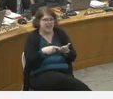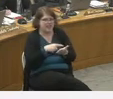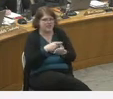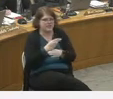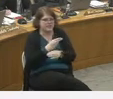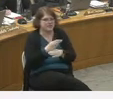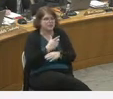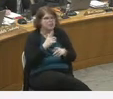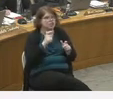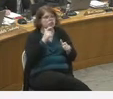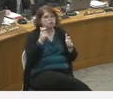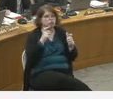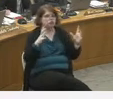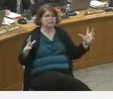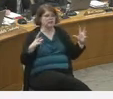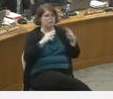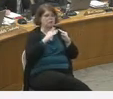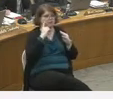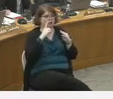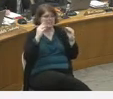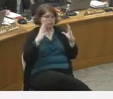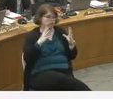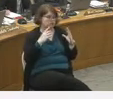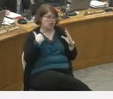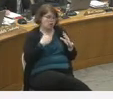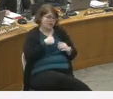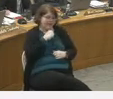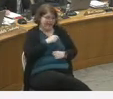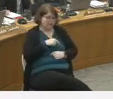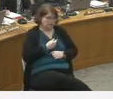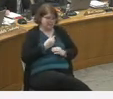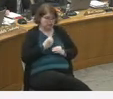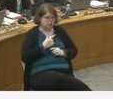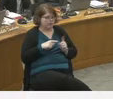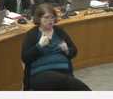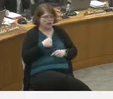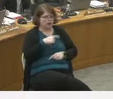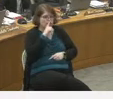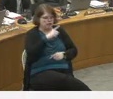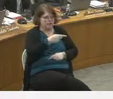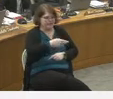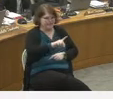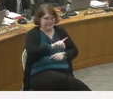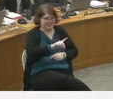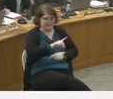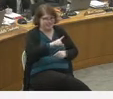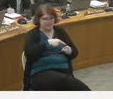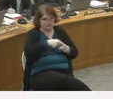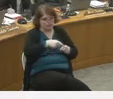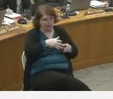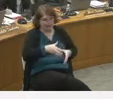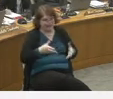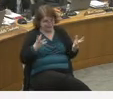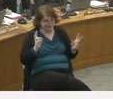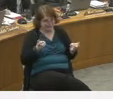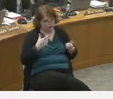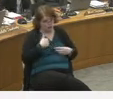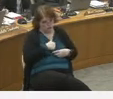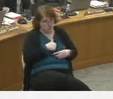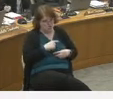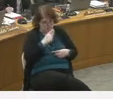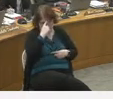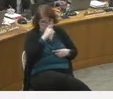Symposium for teachers we're just not just not teachers we're we're professional development a specialist in some way we take that